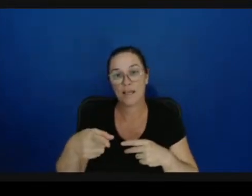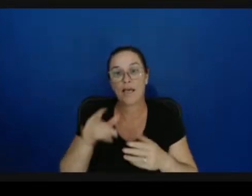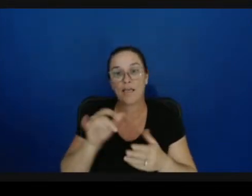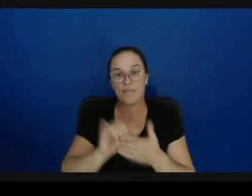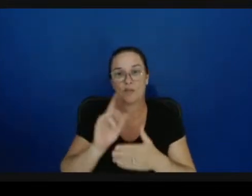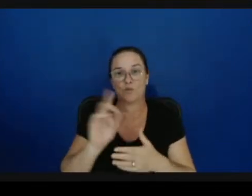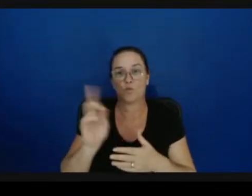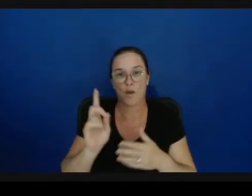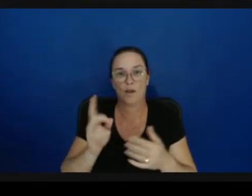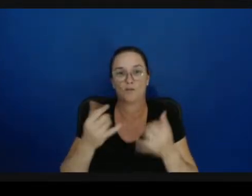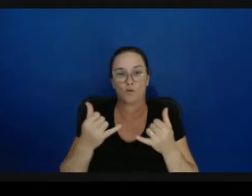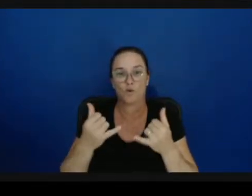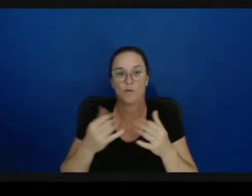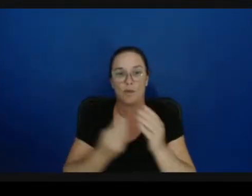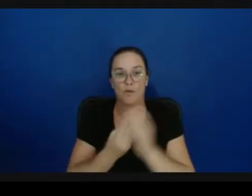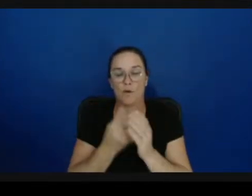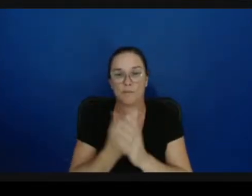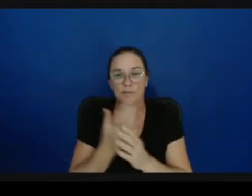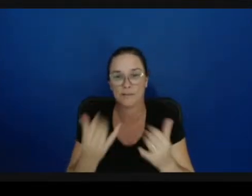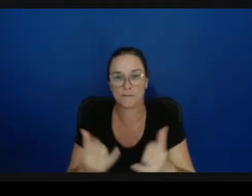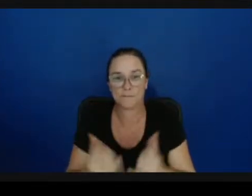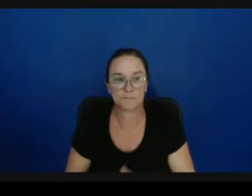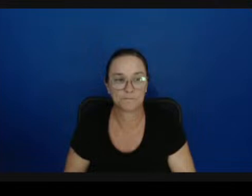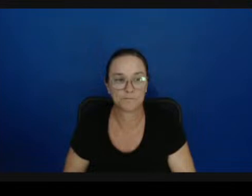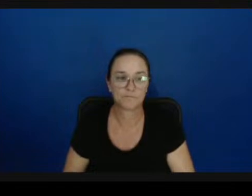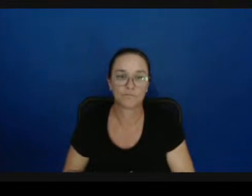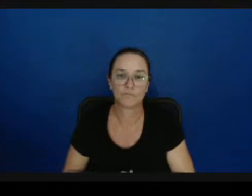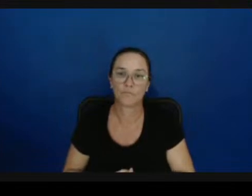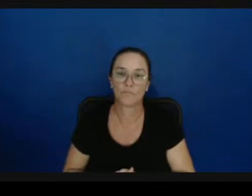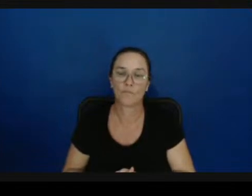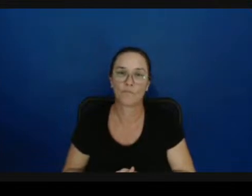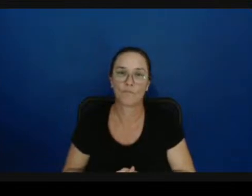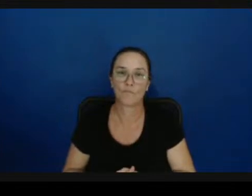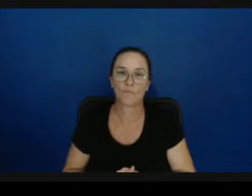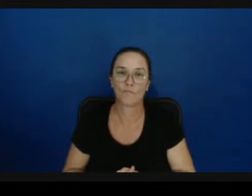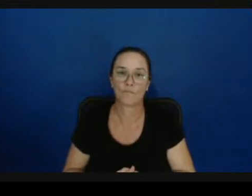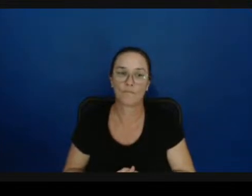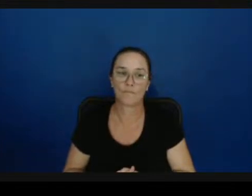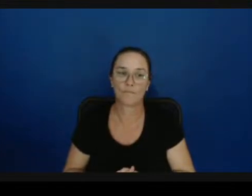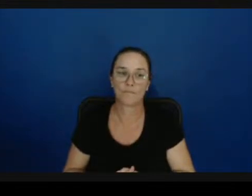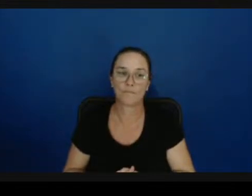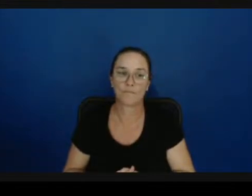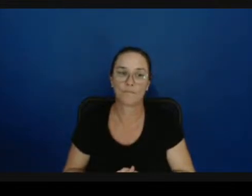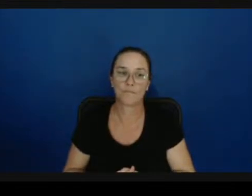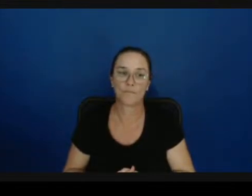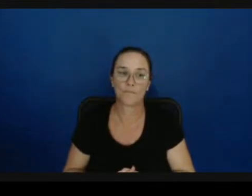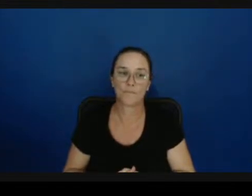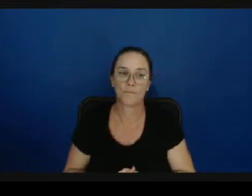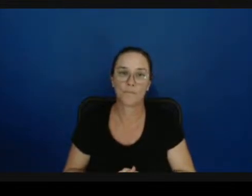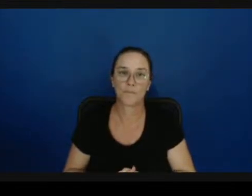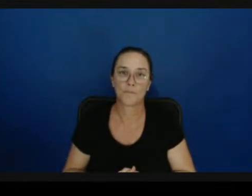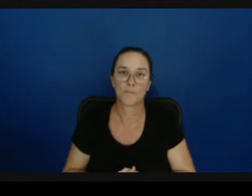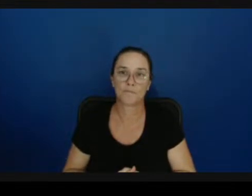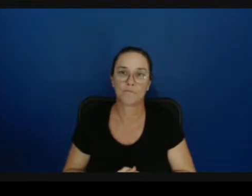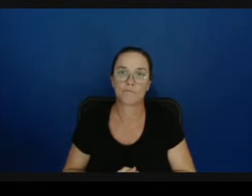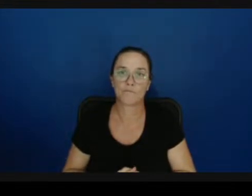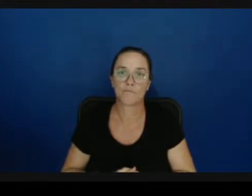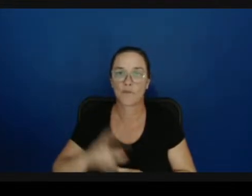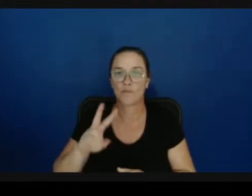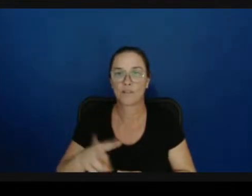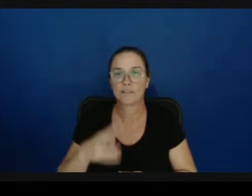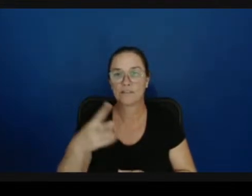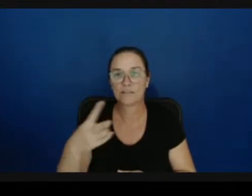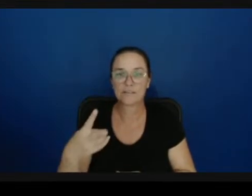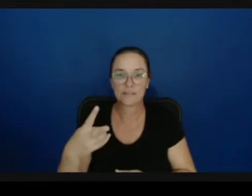that reactivated with vigor, and you see it there at the end of that first video. Okay, for that second phase, when we